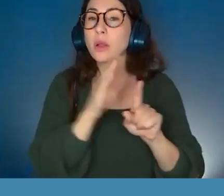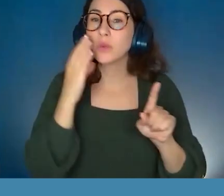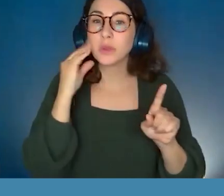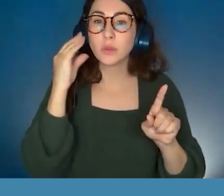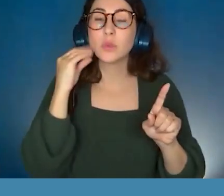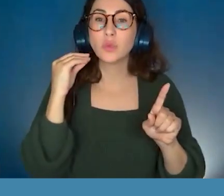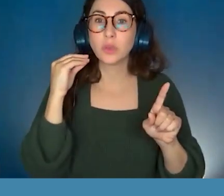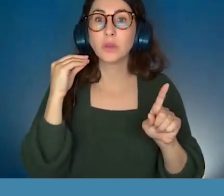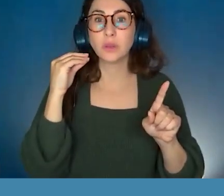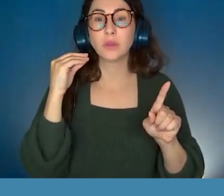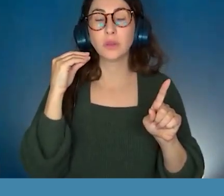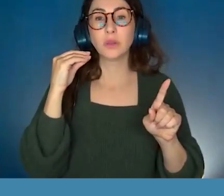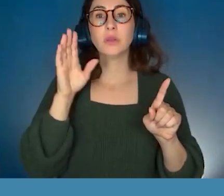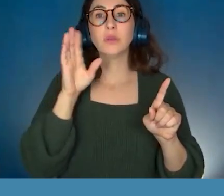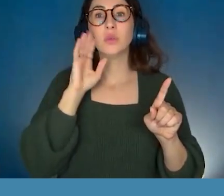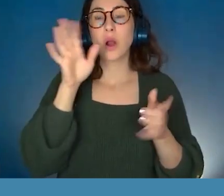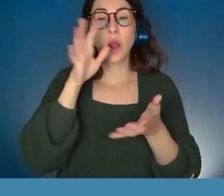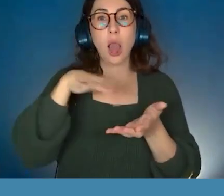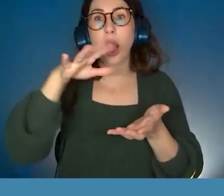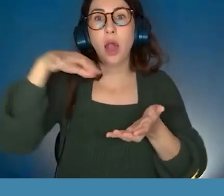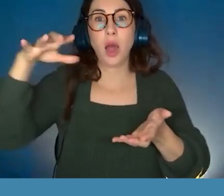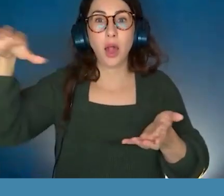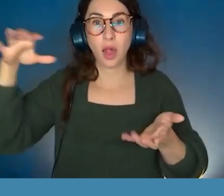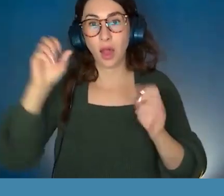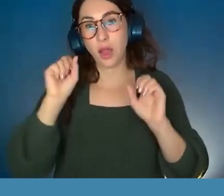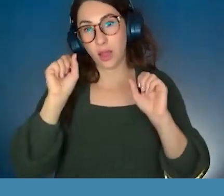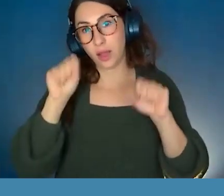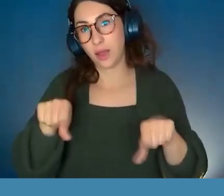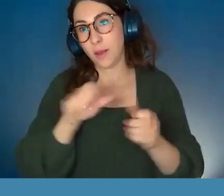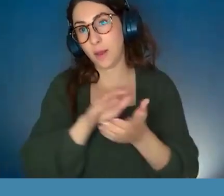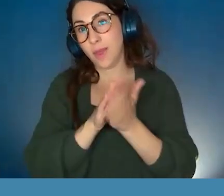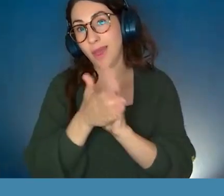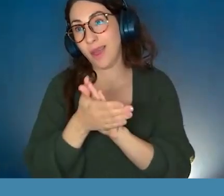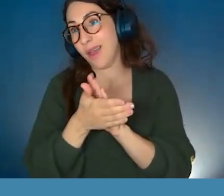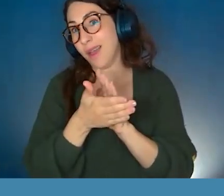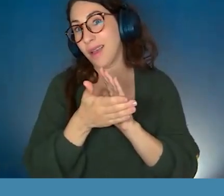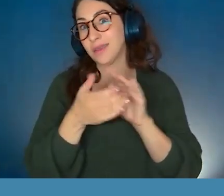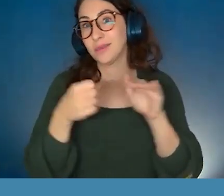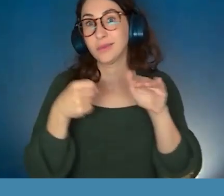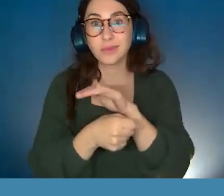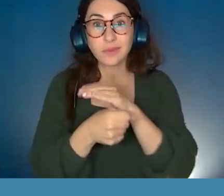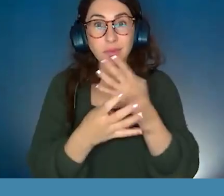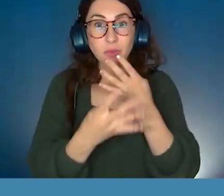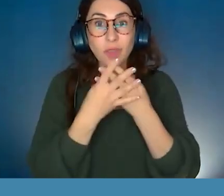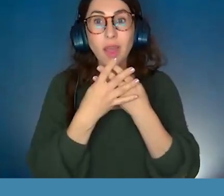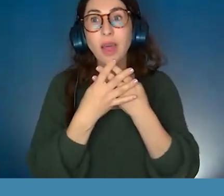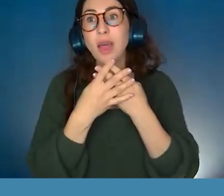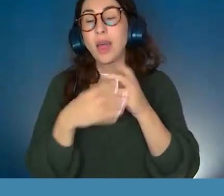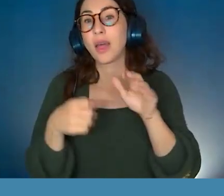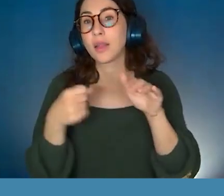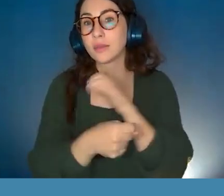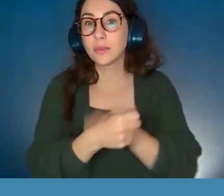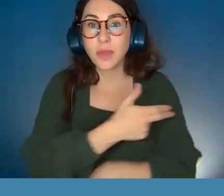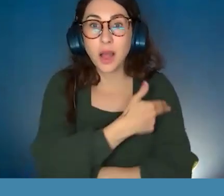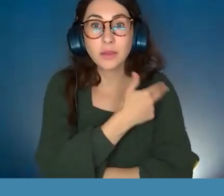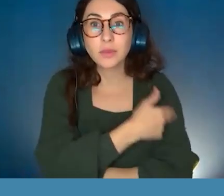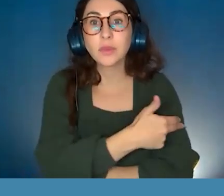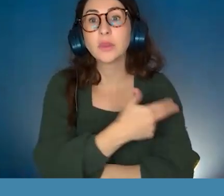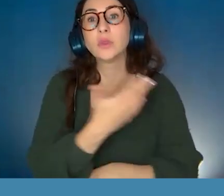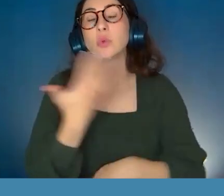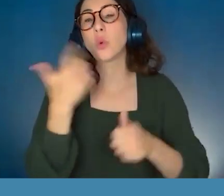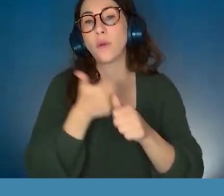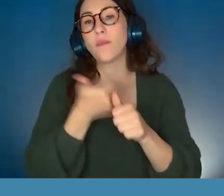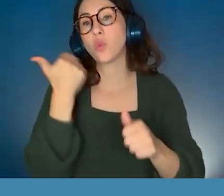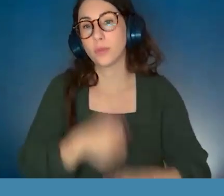experiencing. And that often leads to arrest or institutionalization. So the mobile response team is meant to prevent that